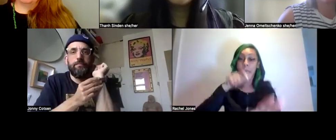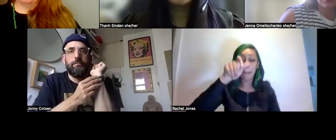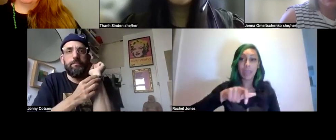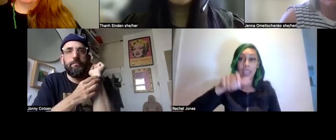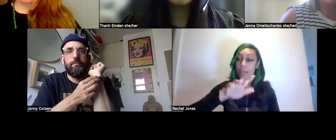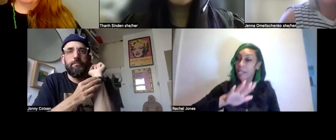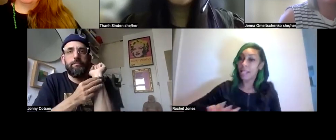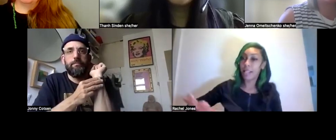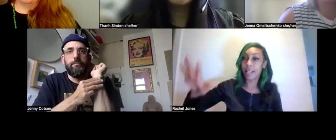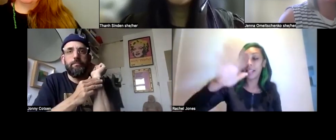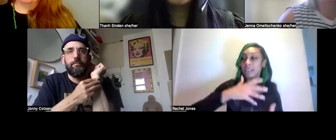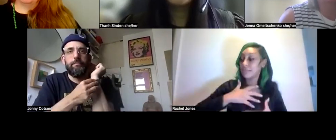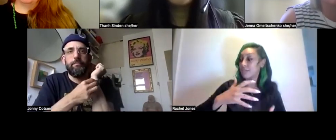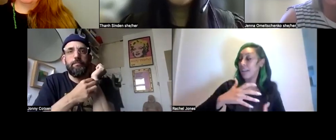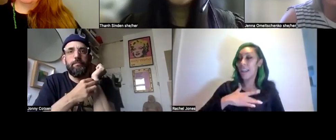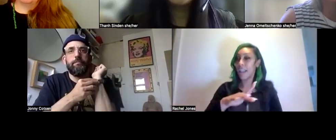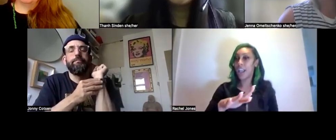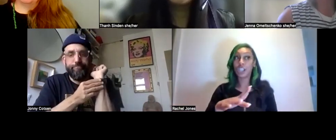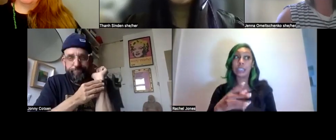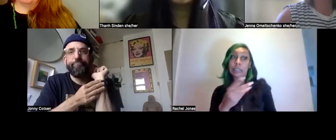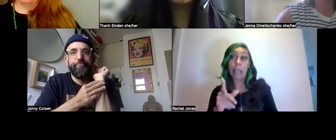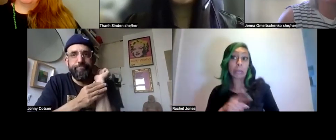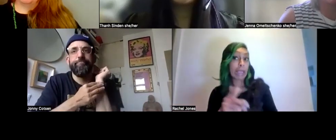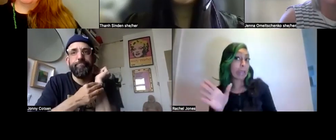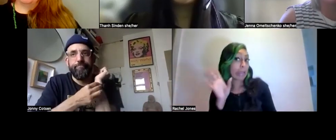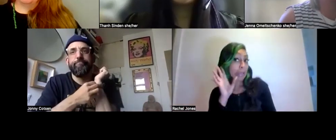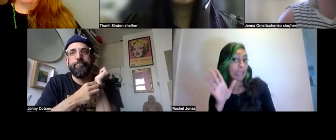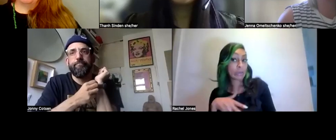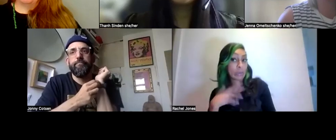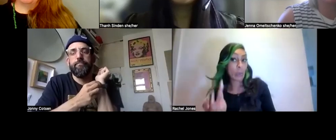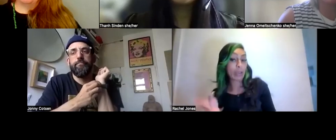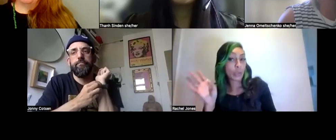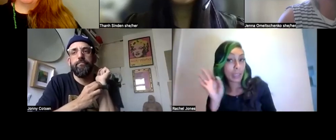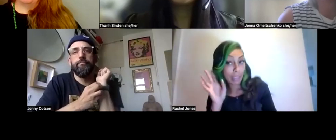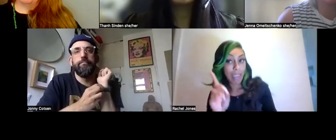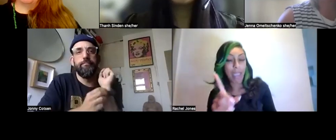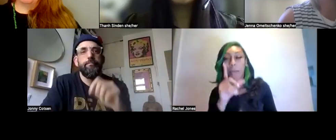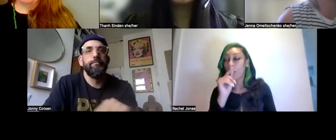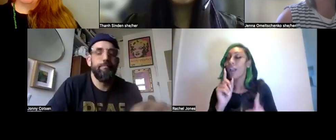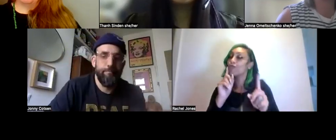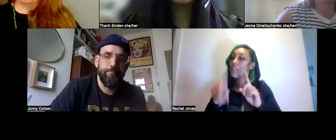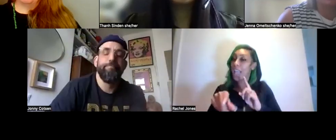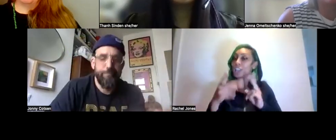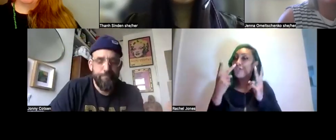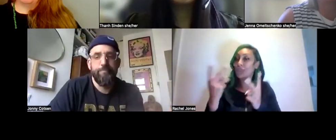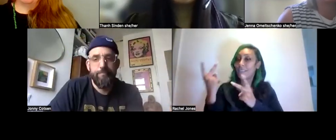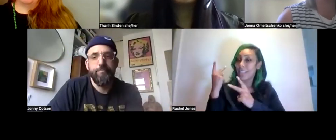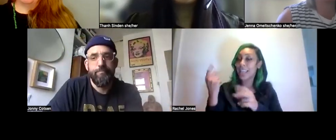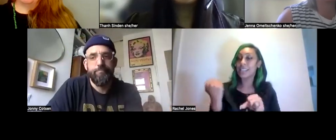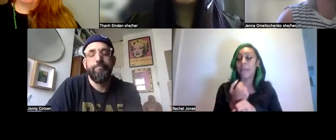is sometimes hearing stuff that you don't want to hear. But the best thing about that is then you can react and reflect and make the